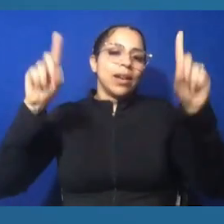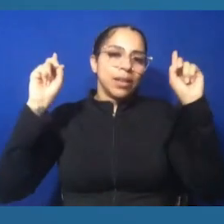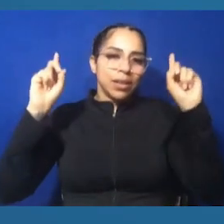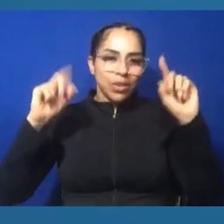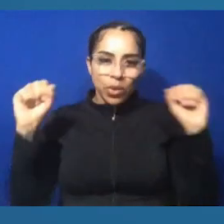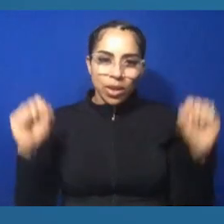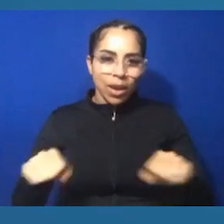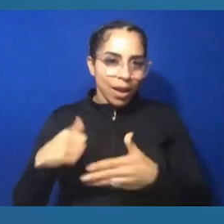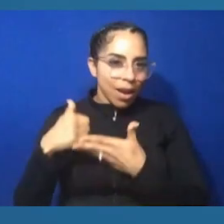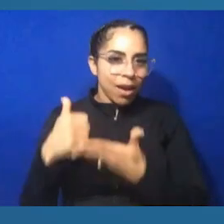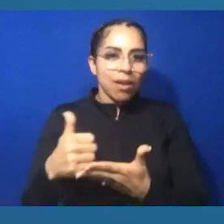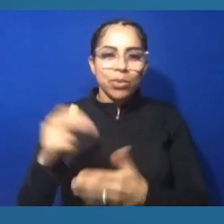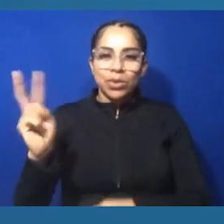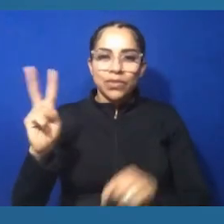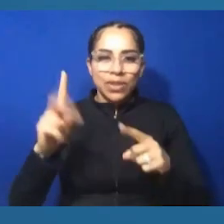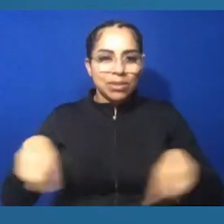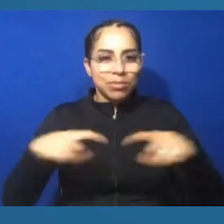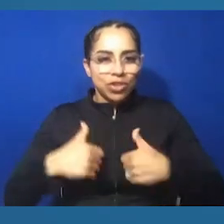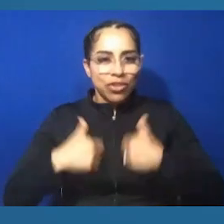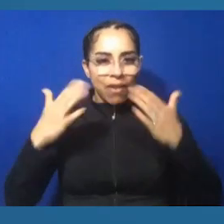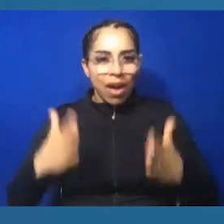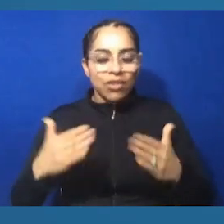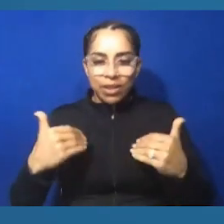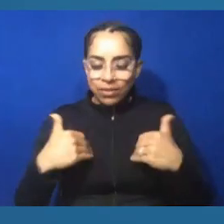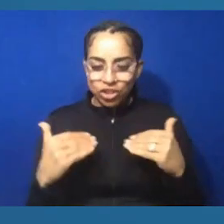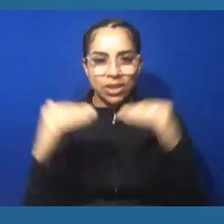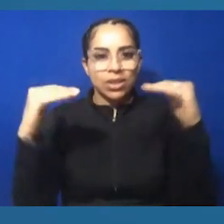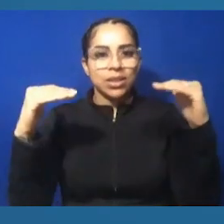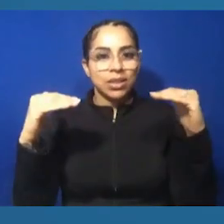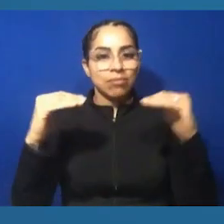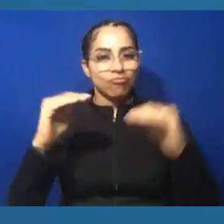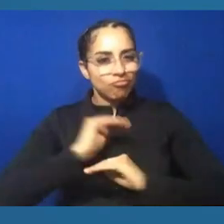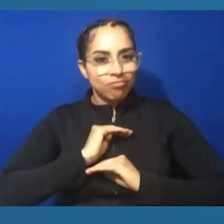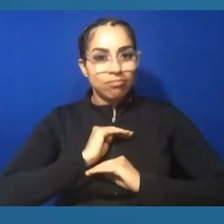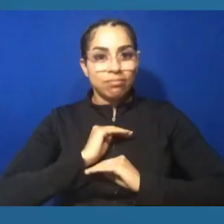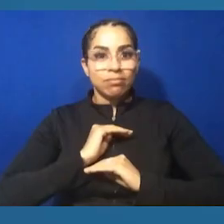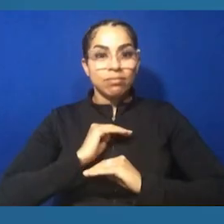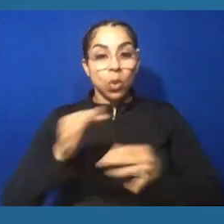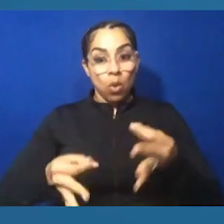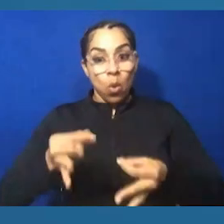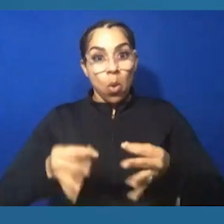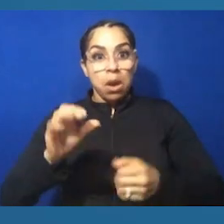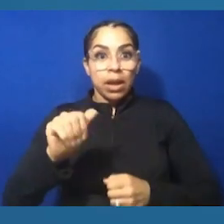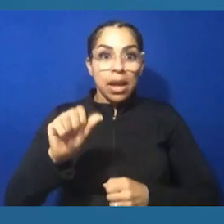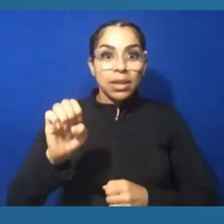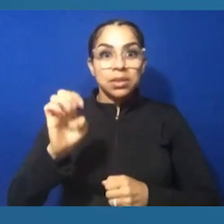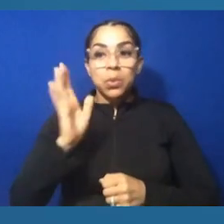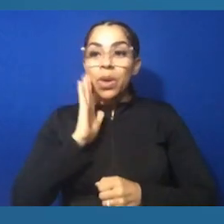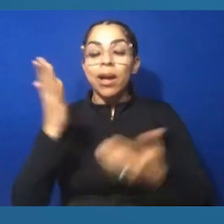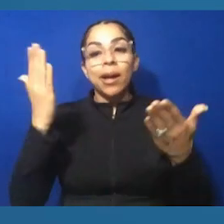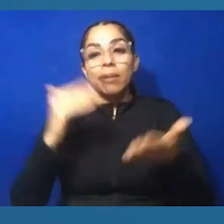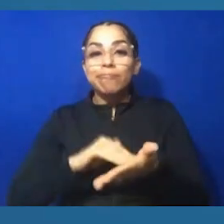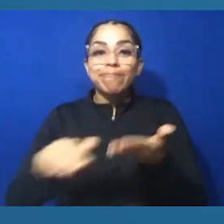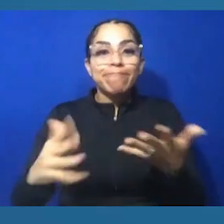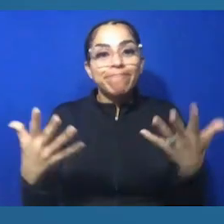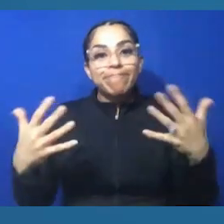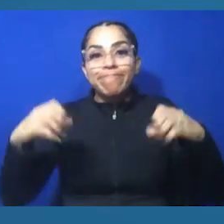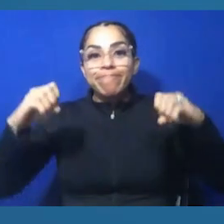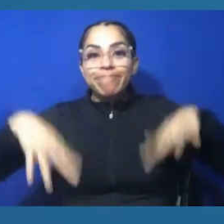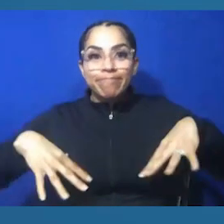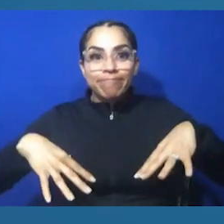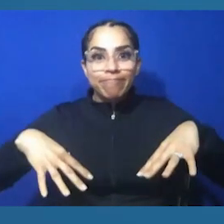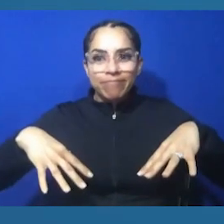these people. So cases will no longer be thrown out over trivial errors that have no bearing on someone's guilt or